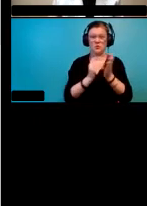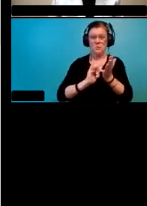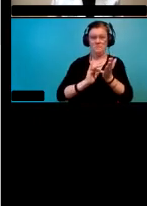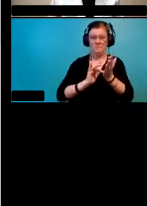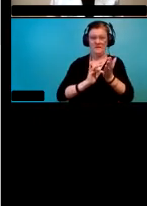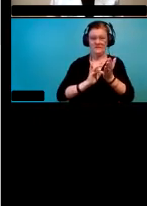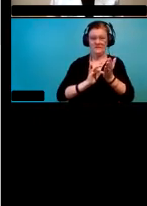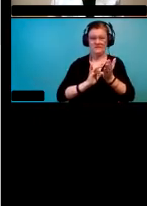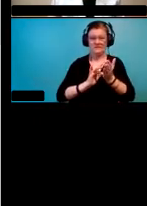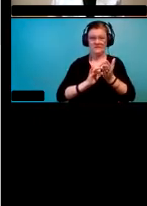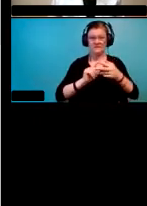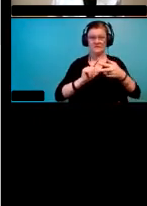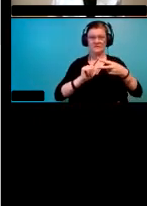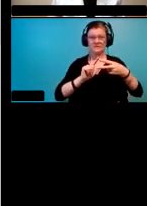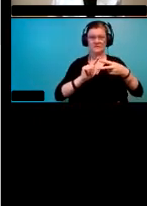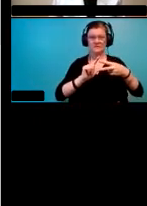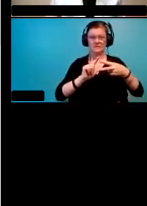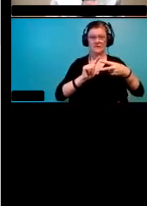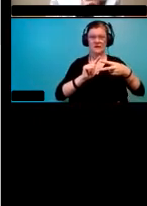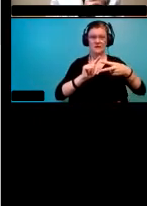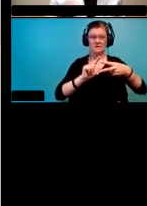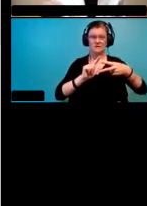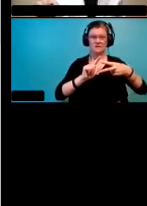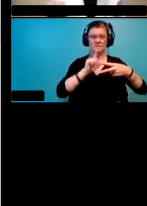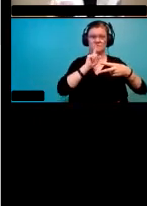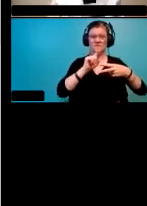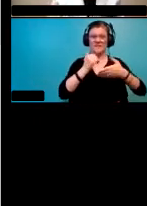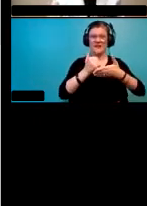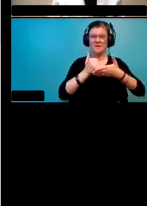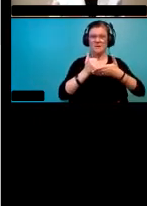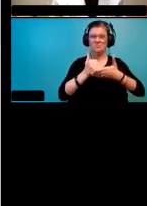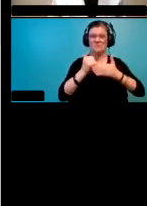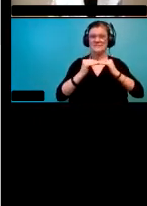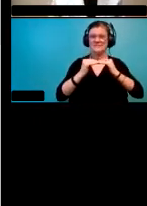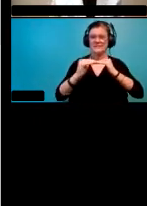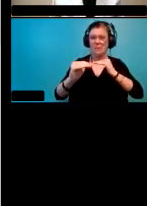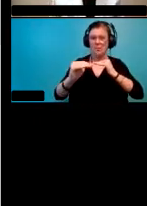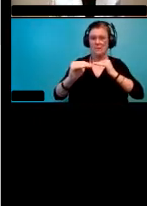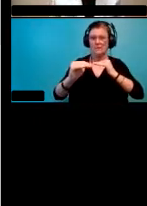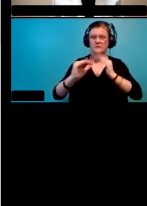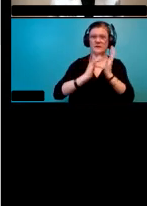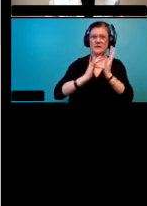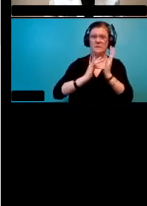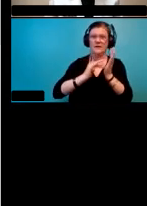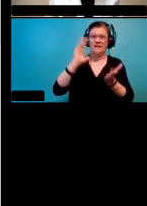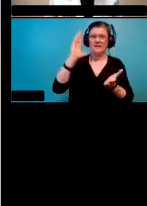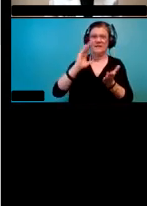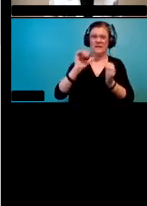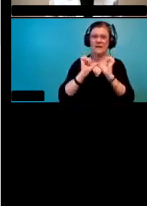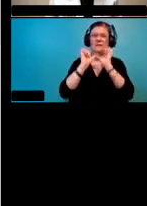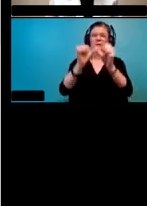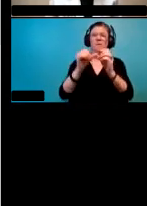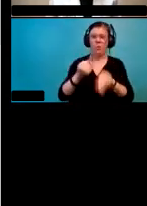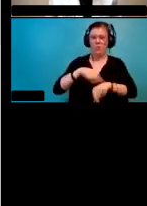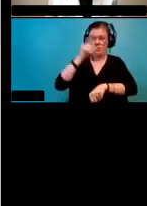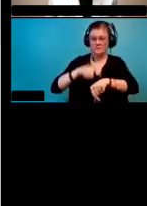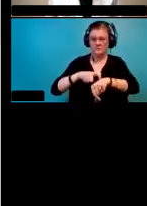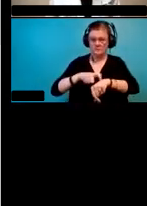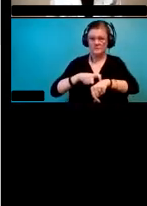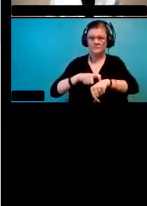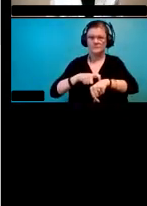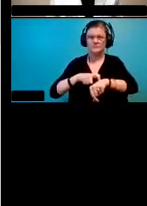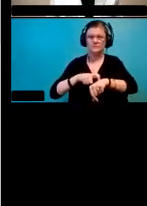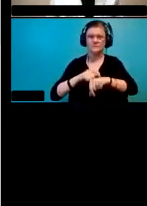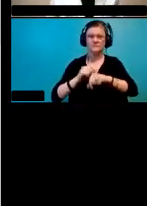wear off, that it helps to stabilize that more and make the medications last longer. So those are the newest.